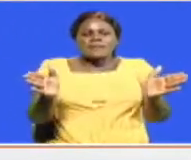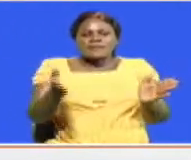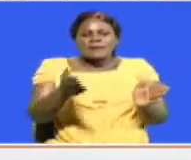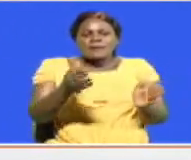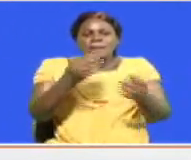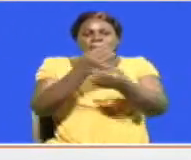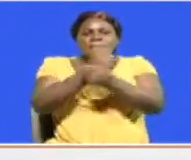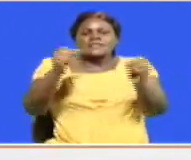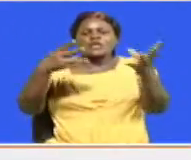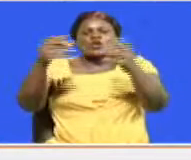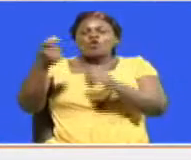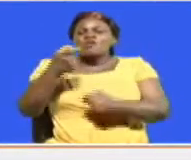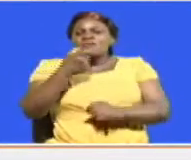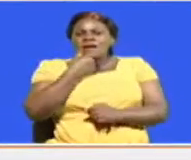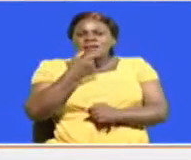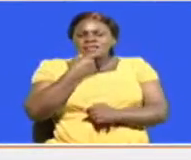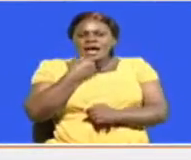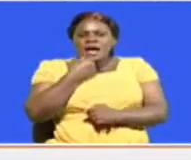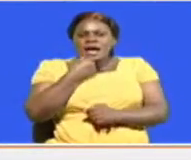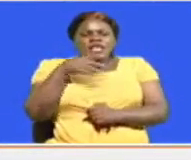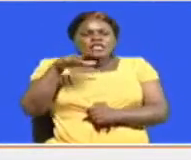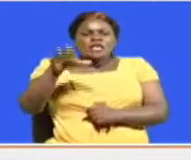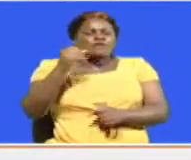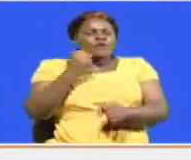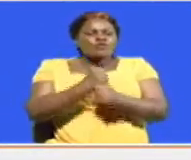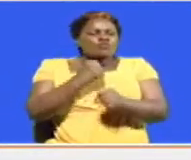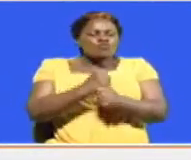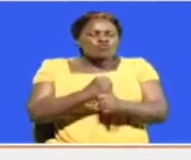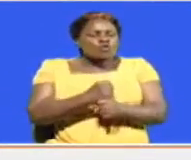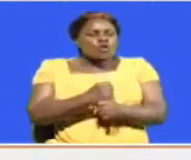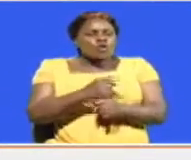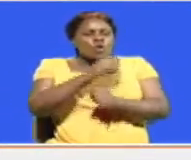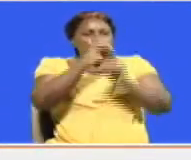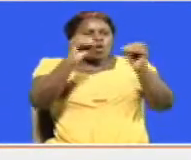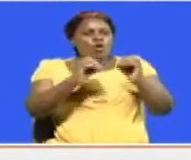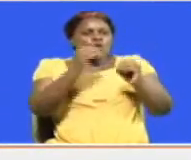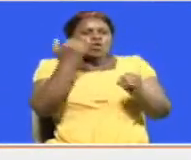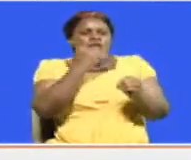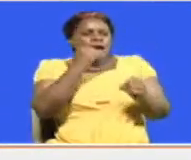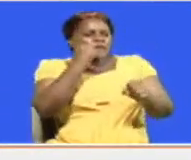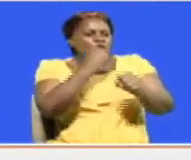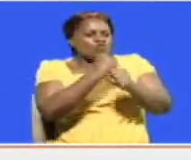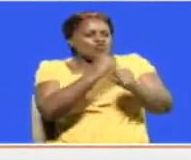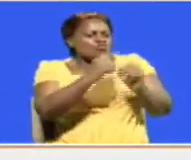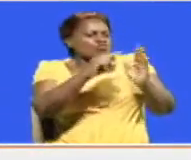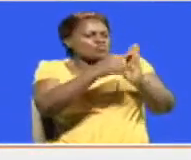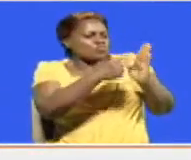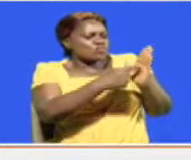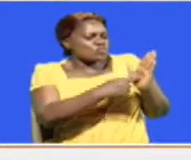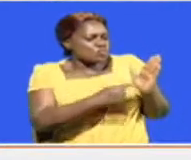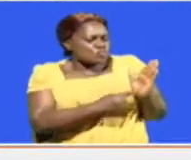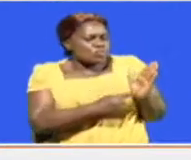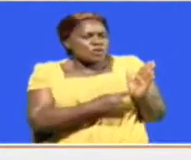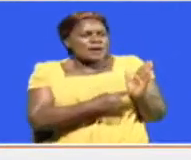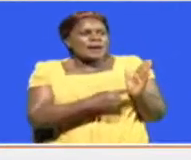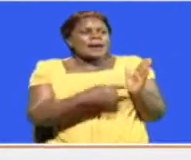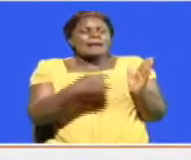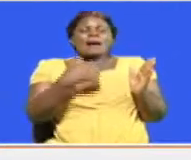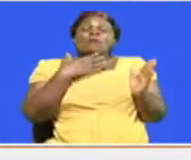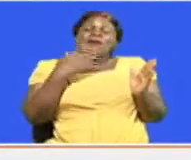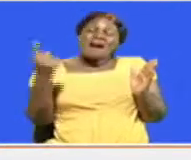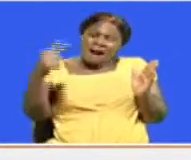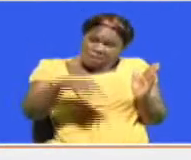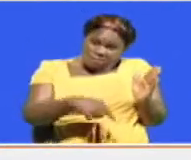Sasa rais akienda huko Nyanza, kazi yao tu ni fitina. Oh, huyu deputy president hataki tukuje. Mimi nataka